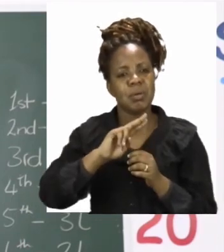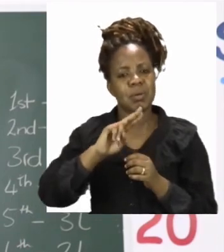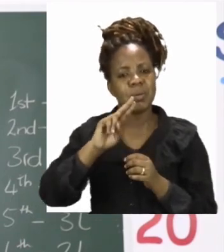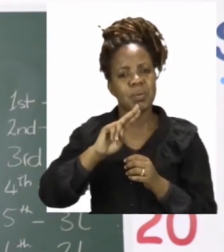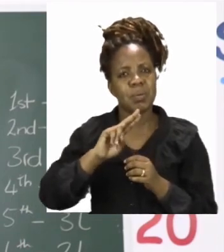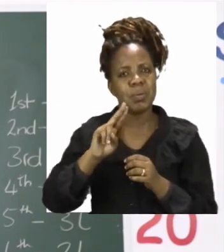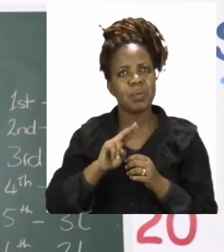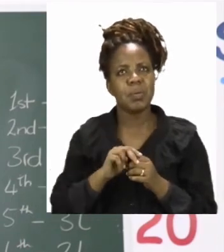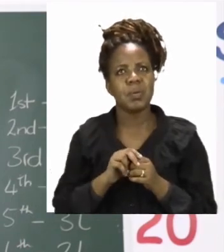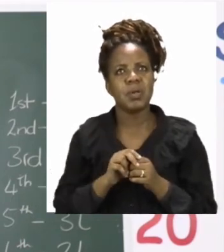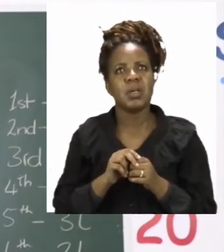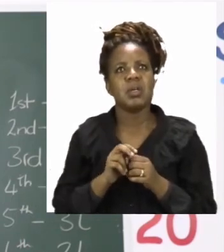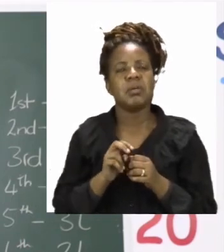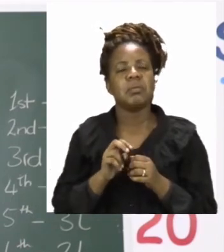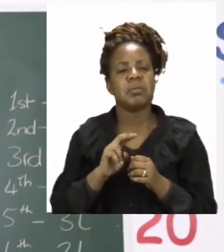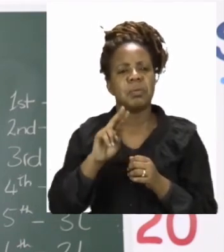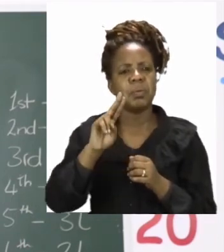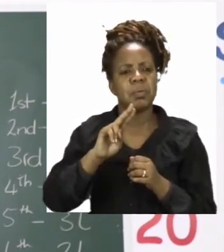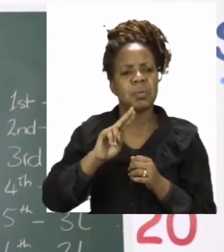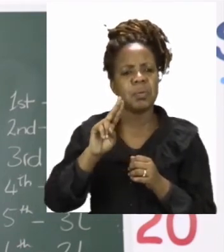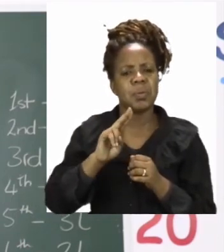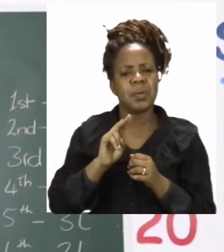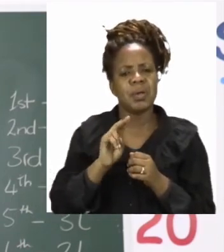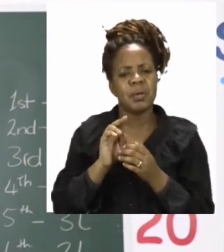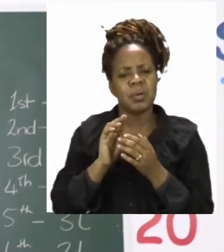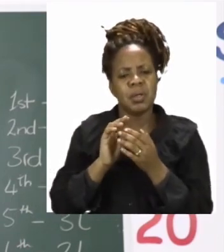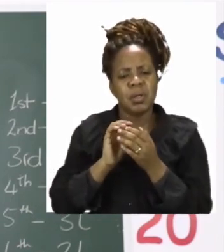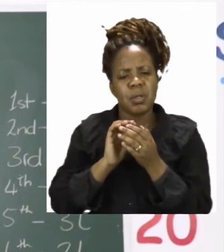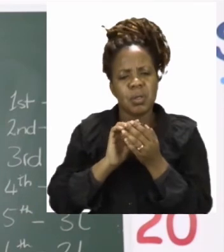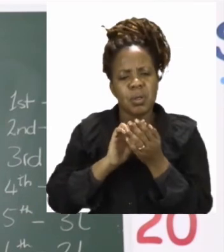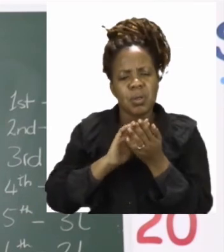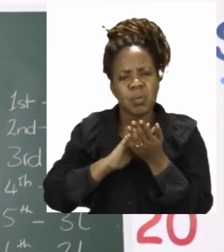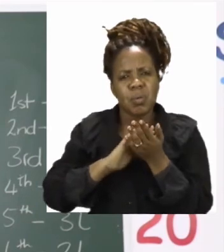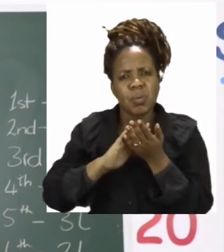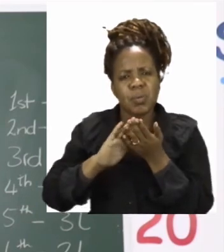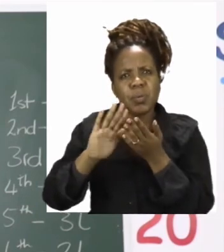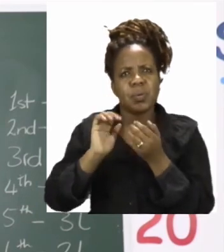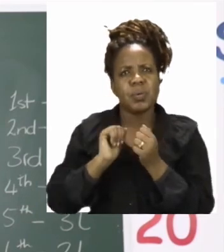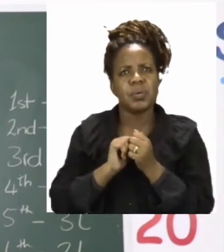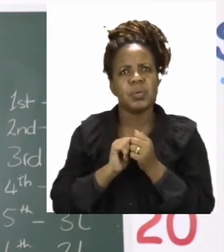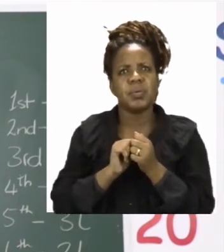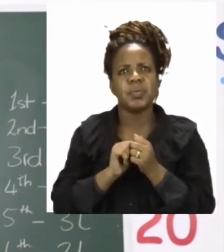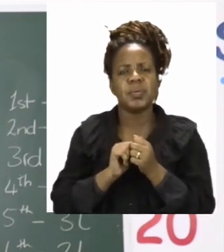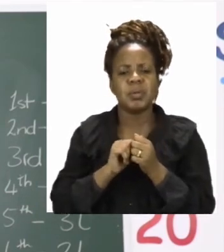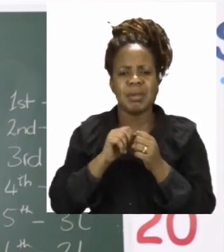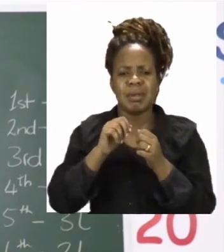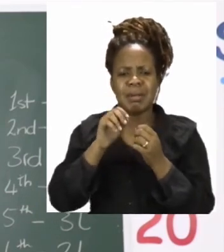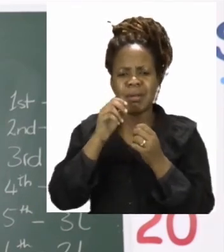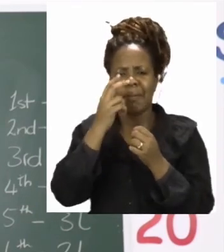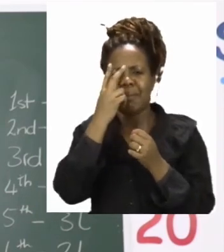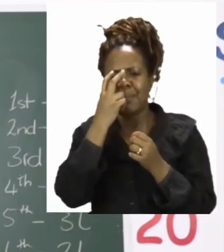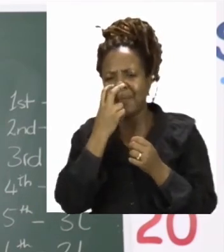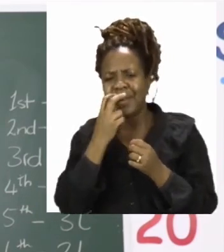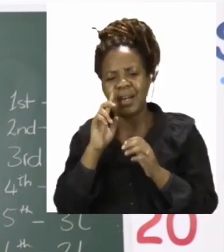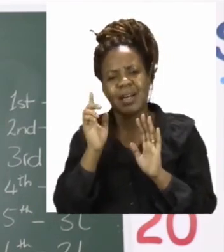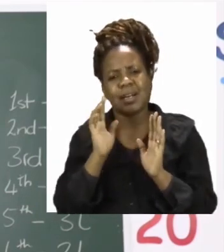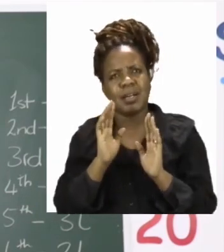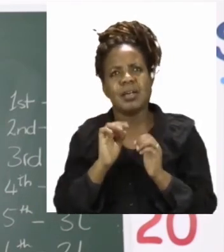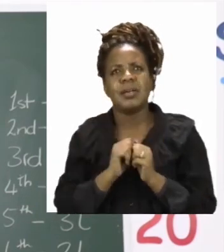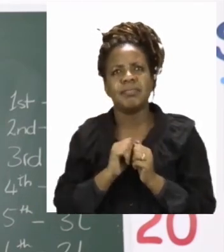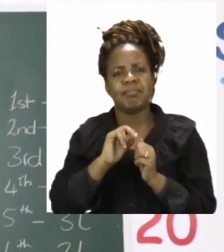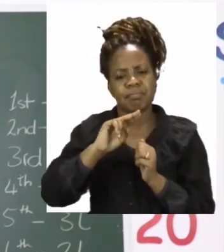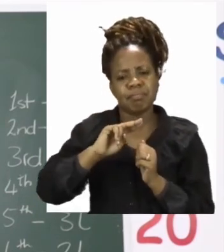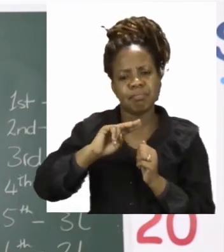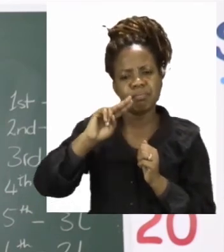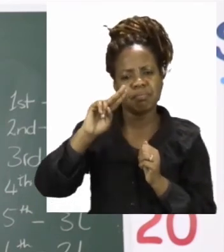dark because remember you still need to count the boxes, and don't color too light just in case you forget which box is colored and